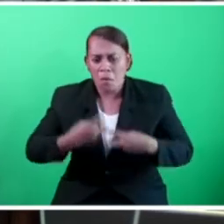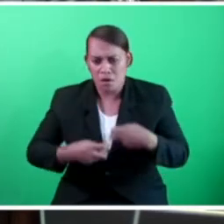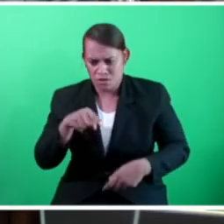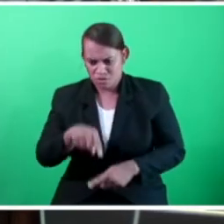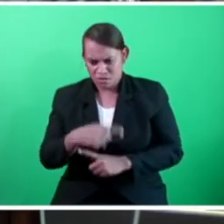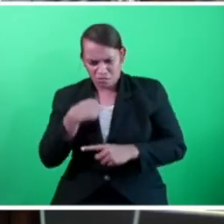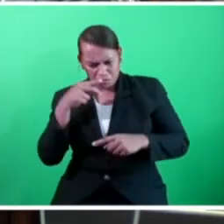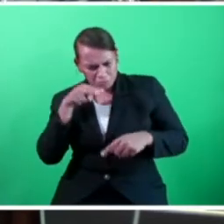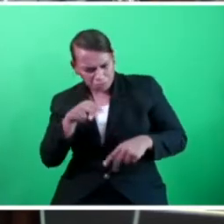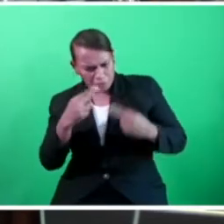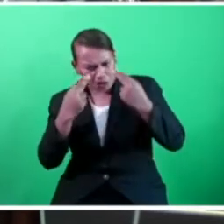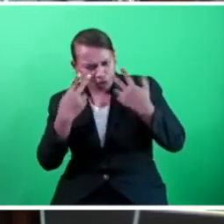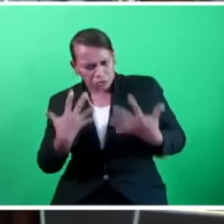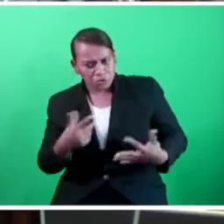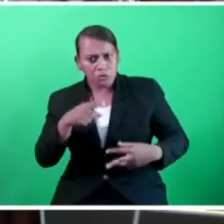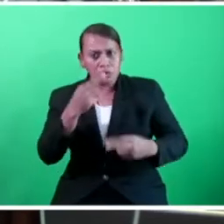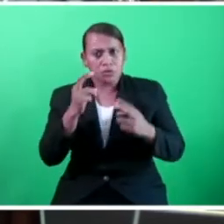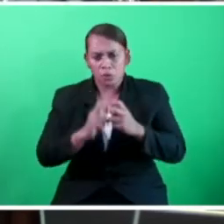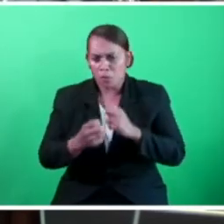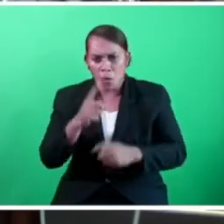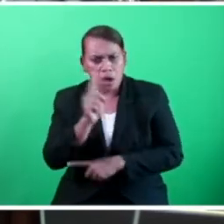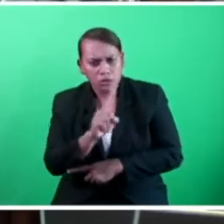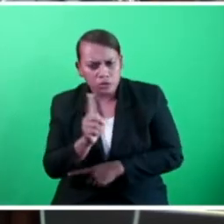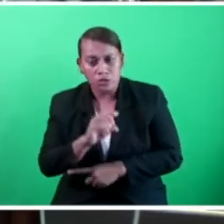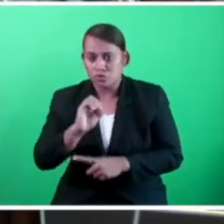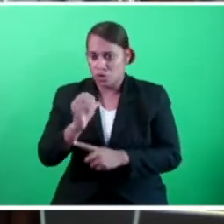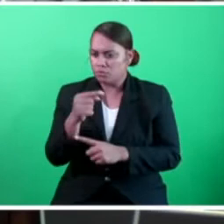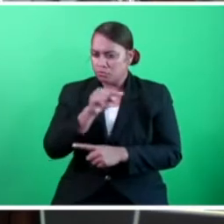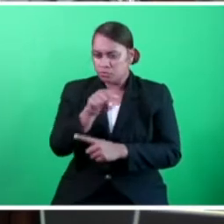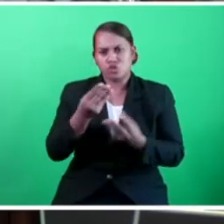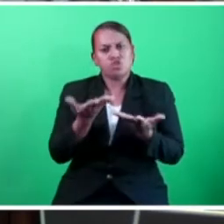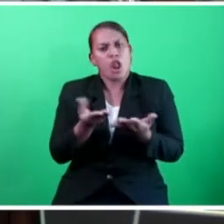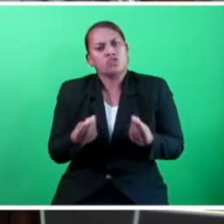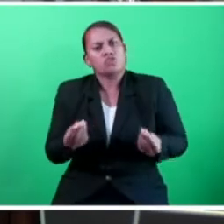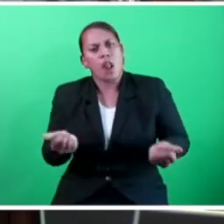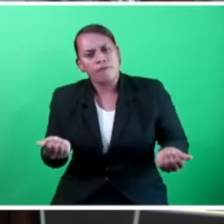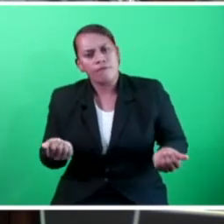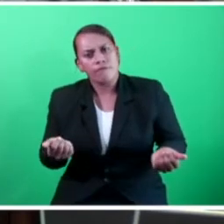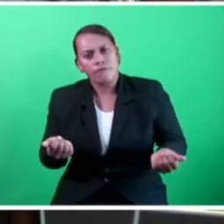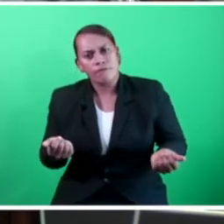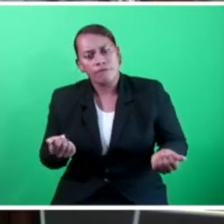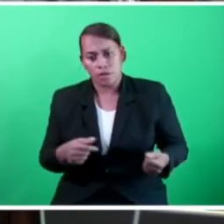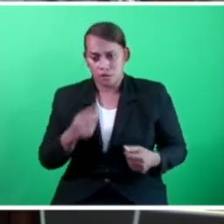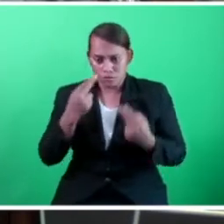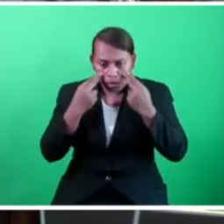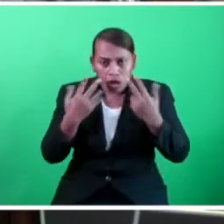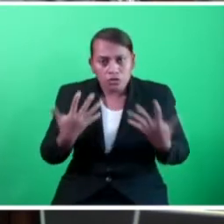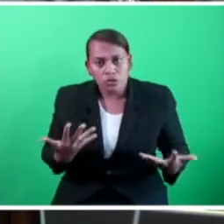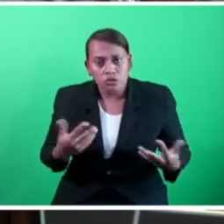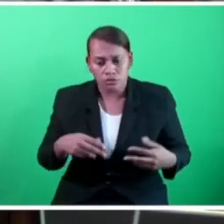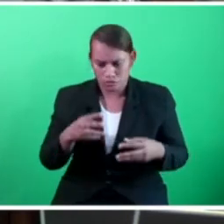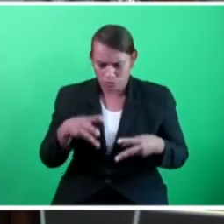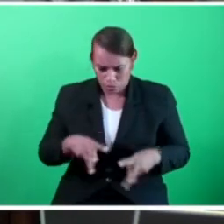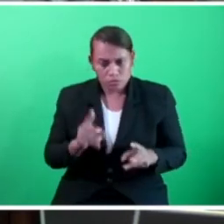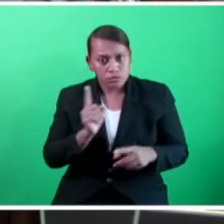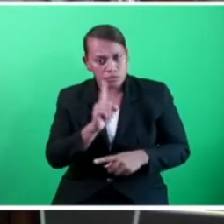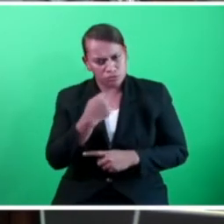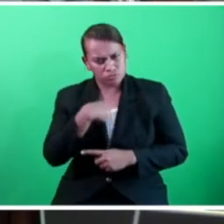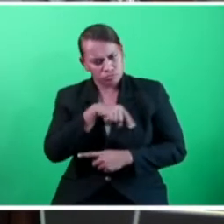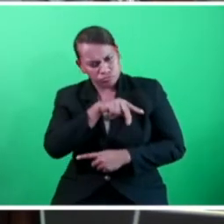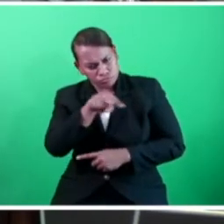to that would be a nature-based solution itself. And that's what the Ministry of Waterways and Environment now is looking